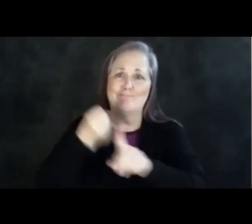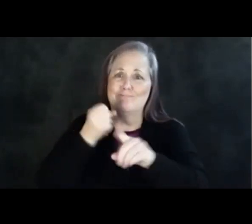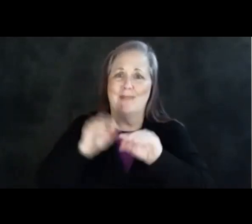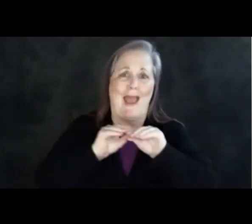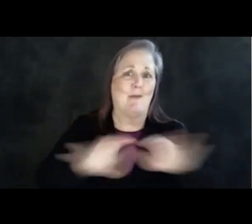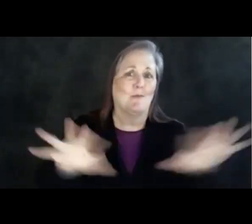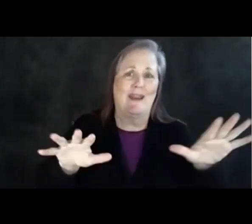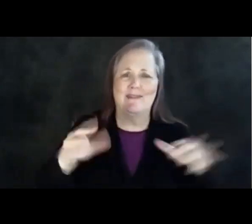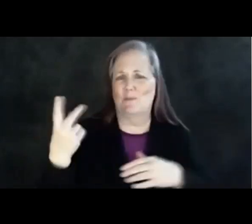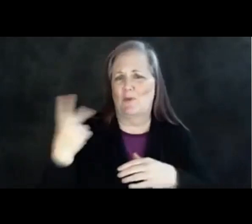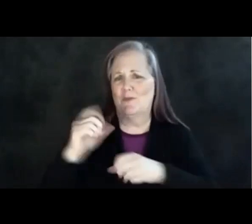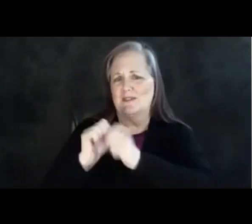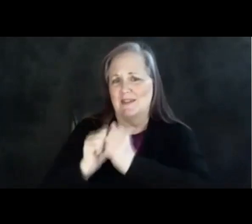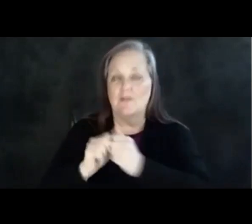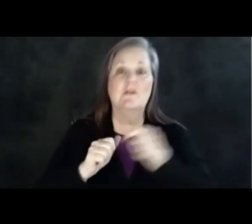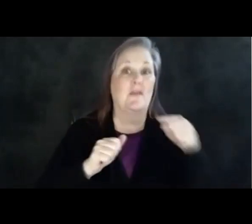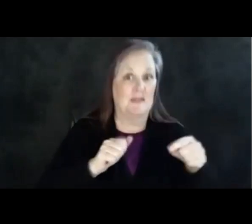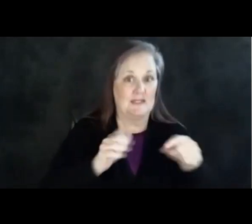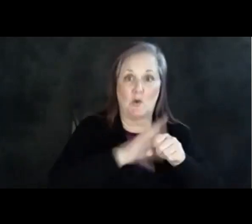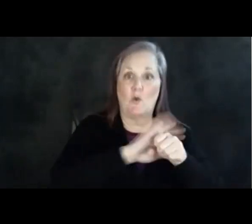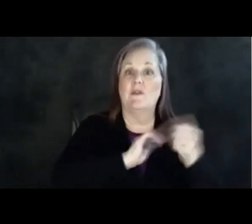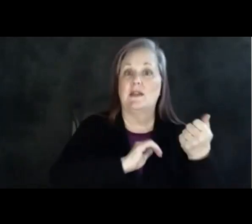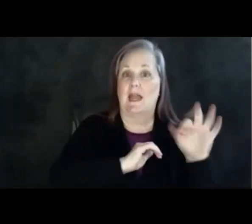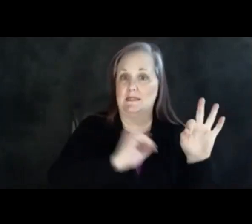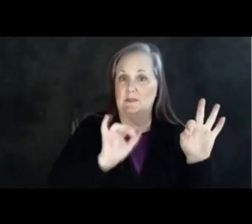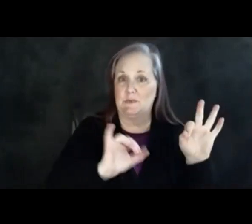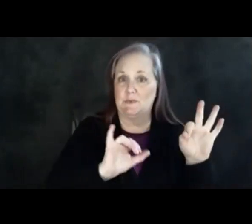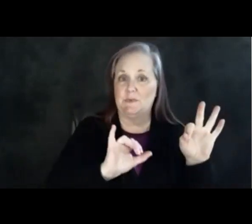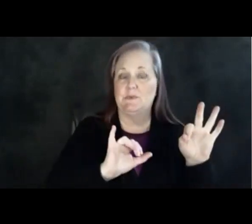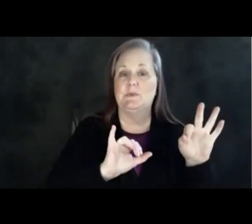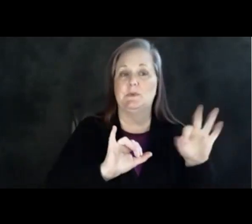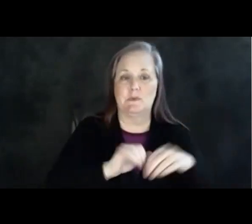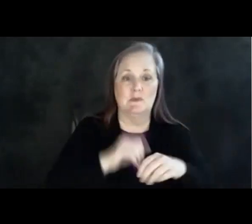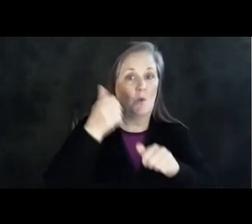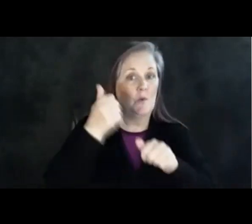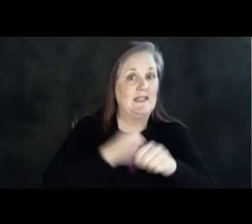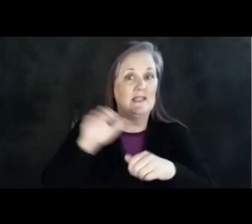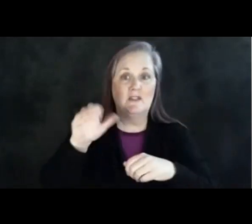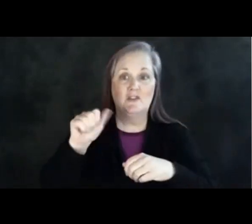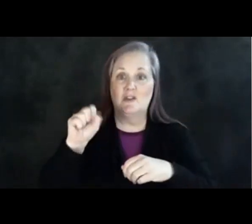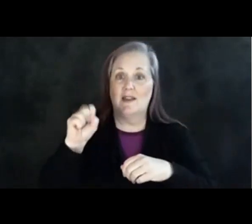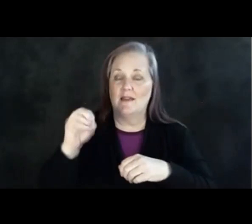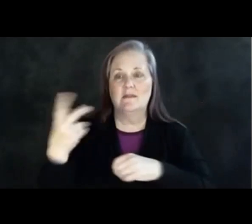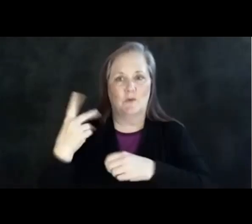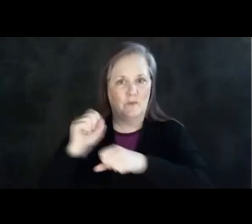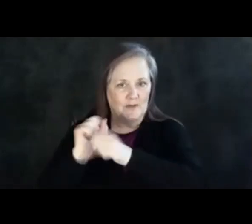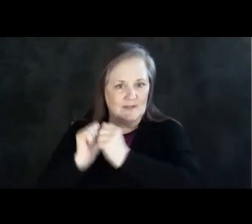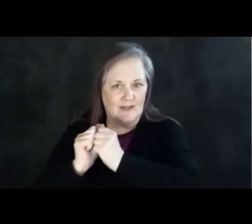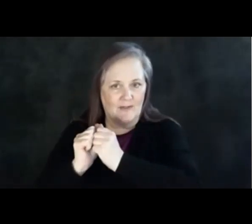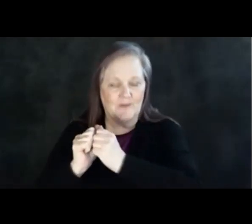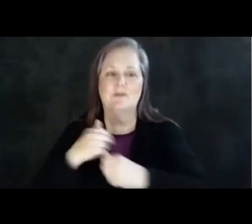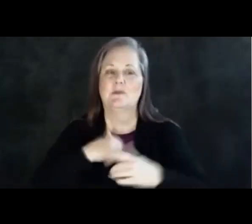we've worked through COVID-19. With each case that came in, we worked together on it. So very